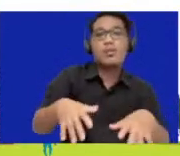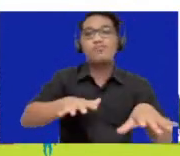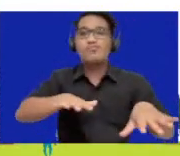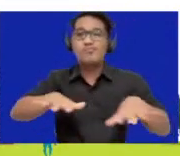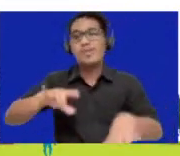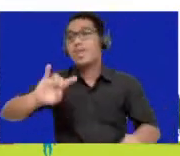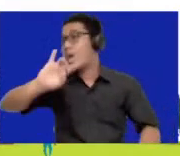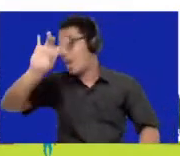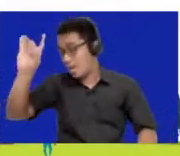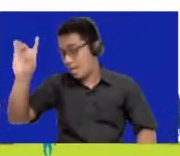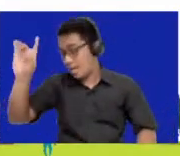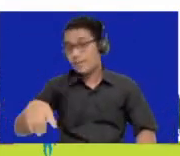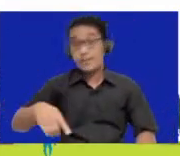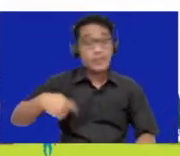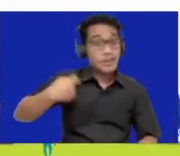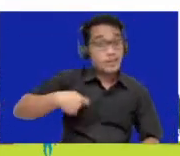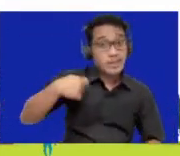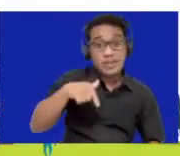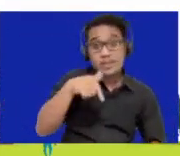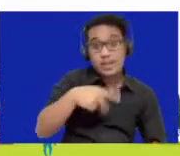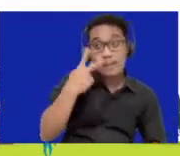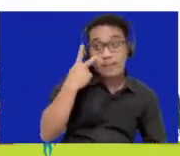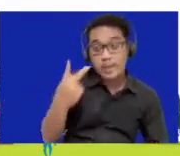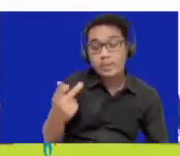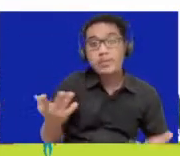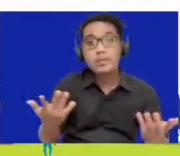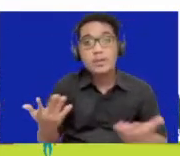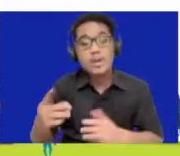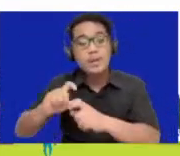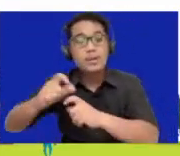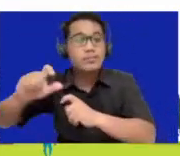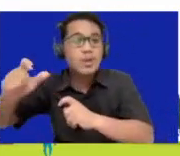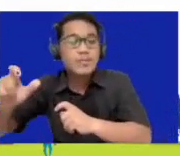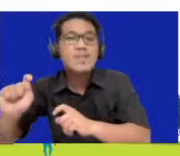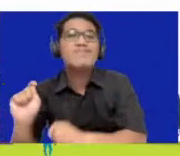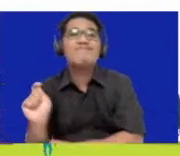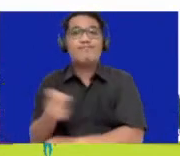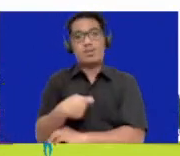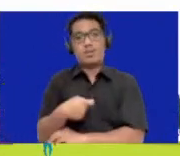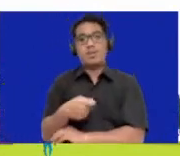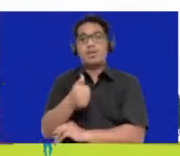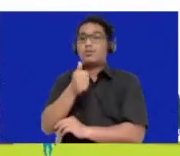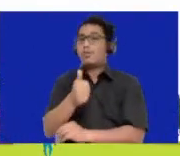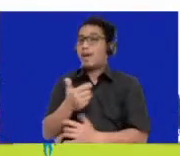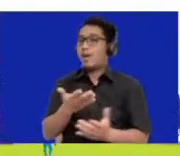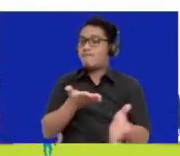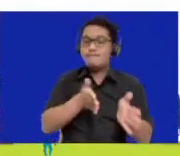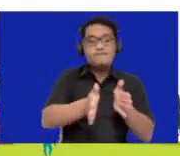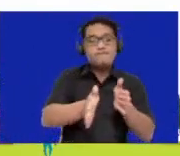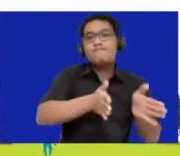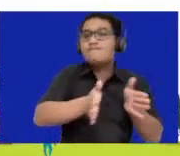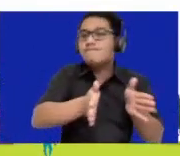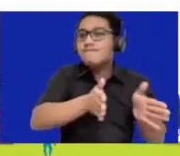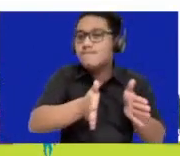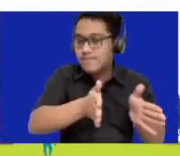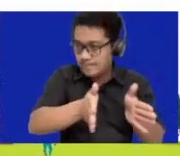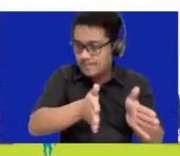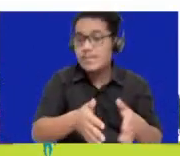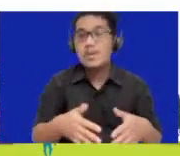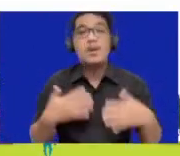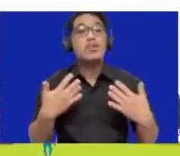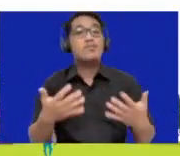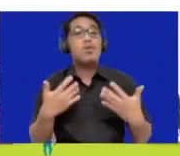adapted to this kind of context. So I hope that we can have a very good discussion and exchange